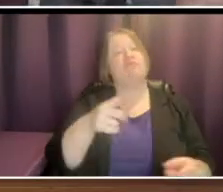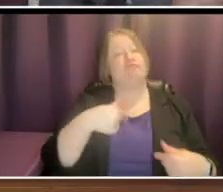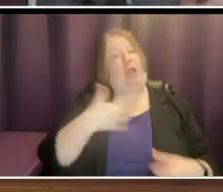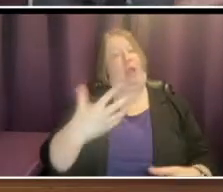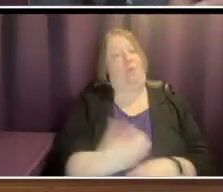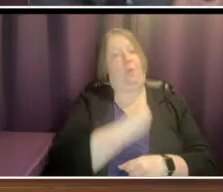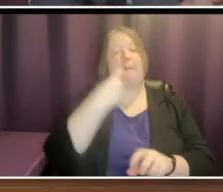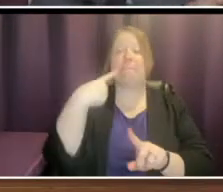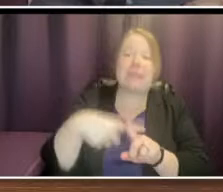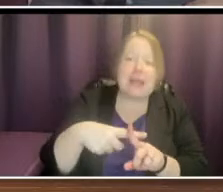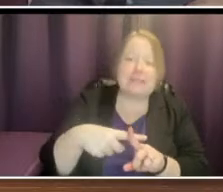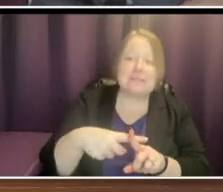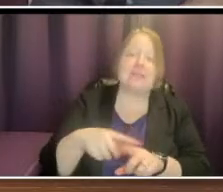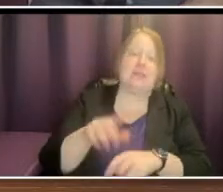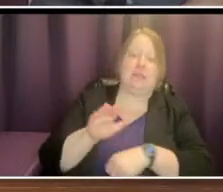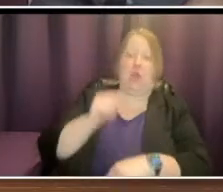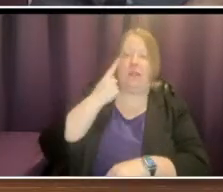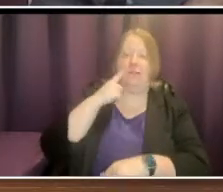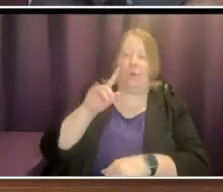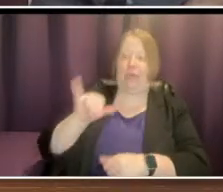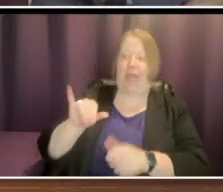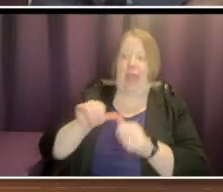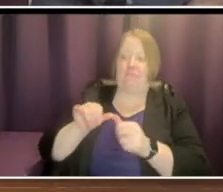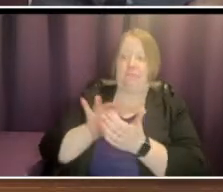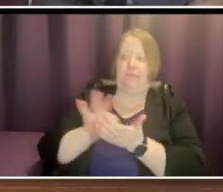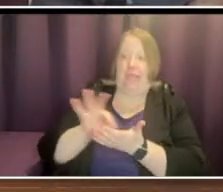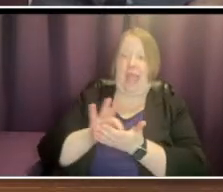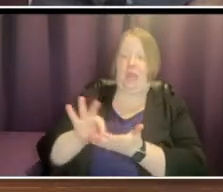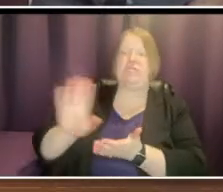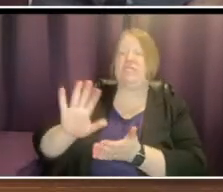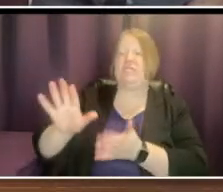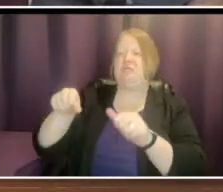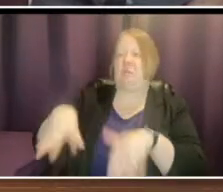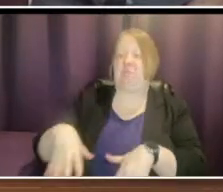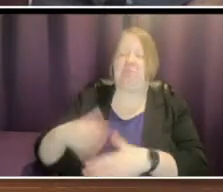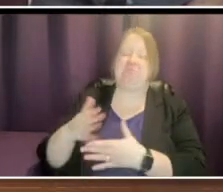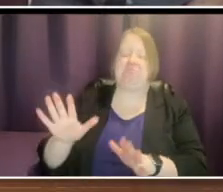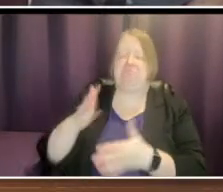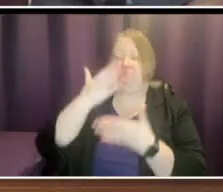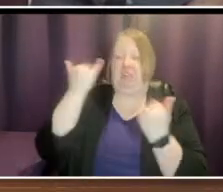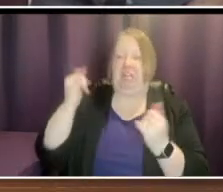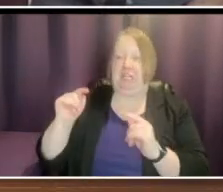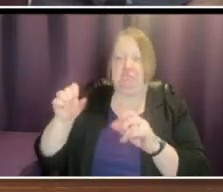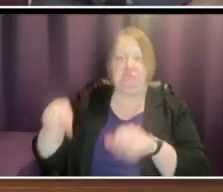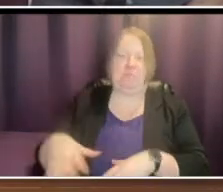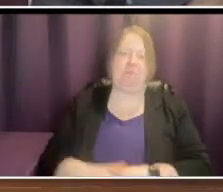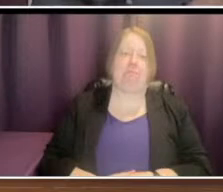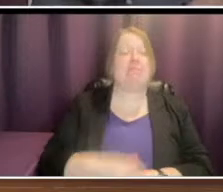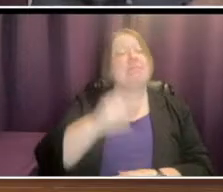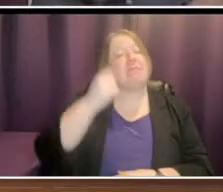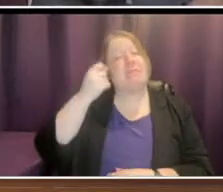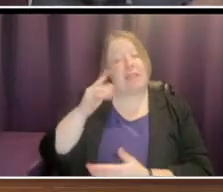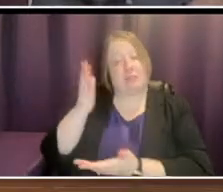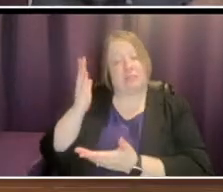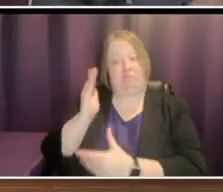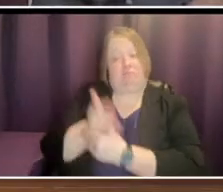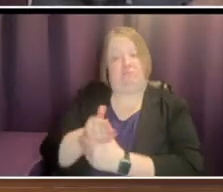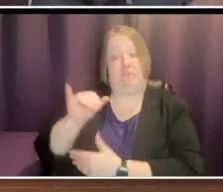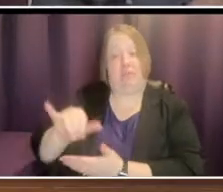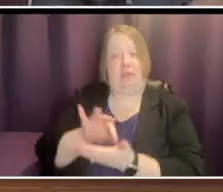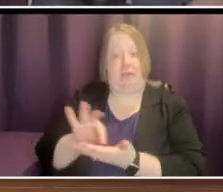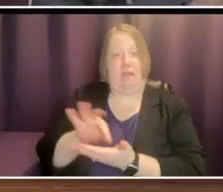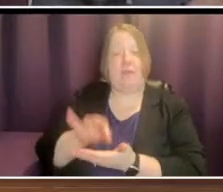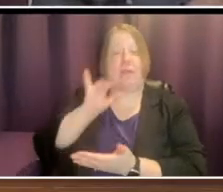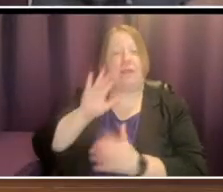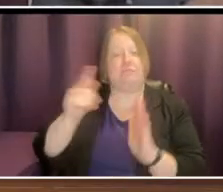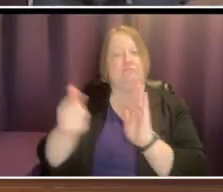called for the ongoing count of votes to just stop. Stopping the count would have violated both federal and